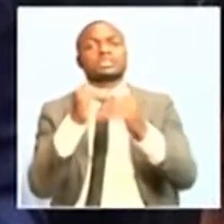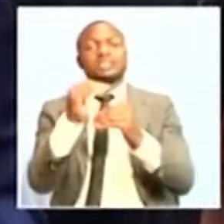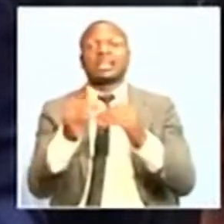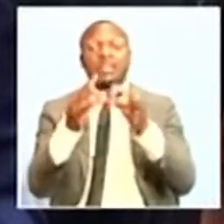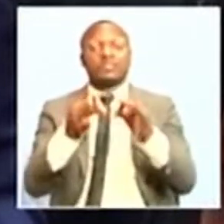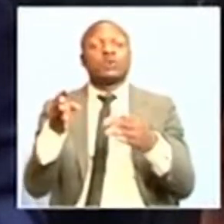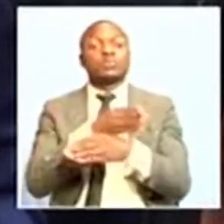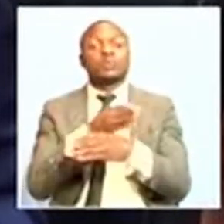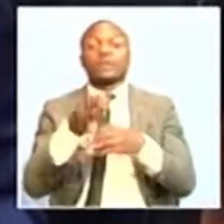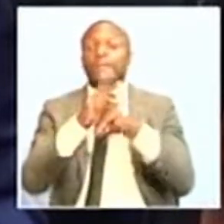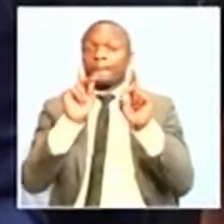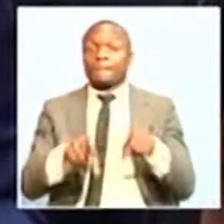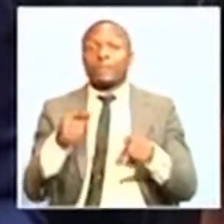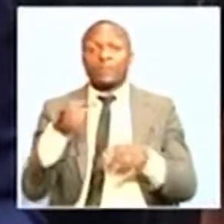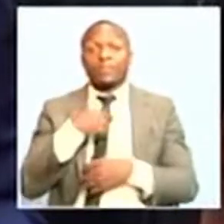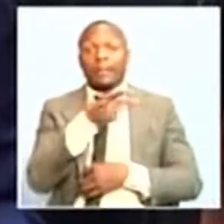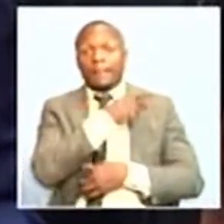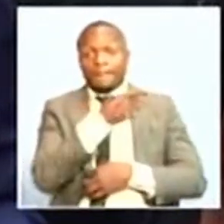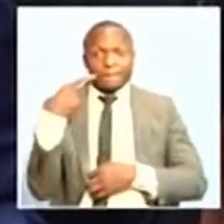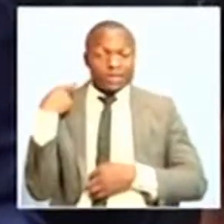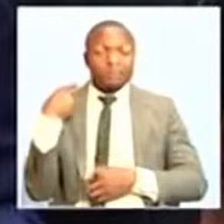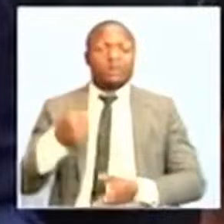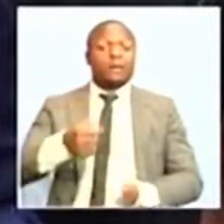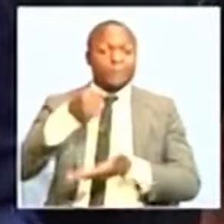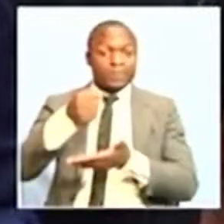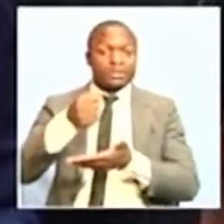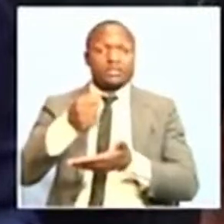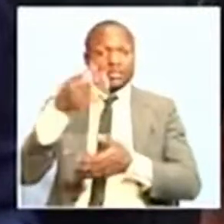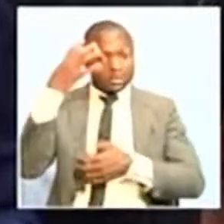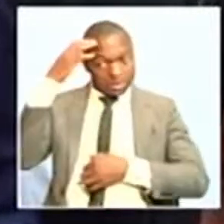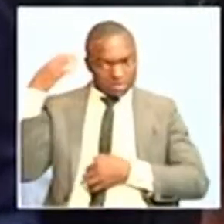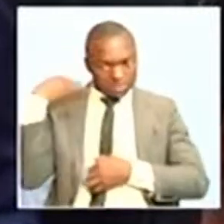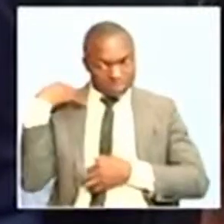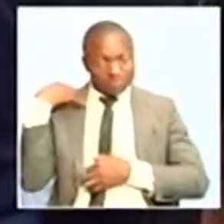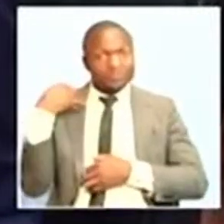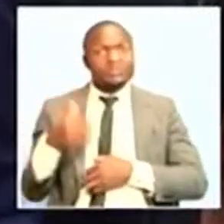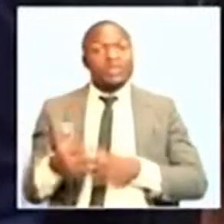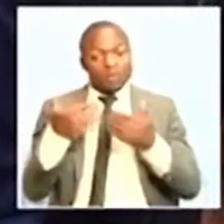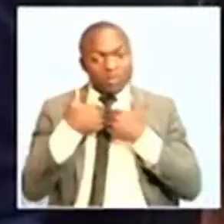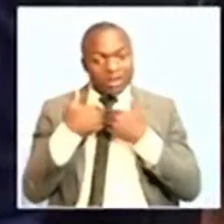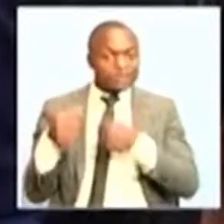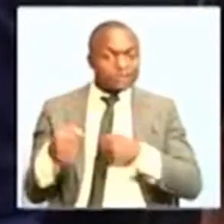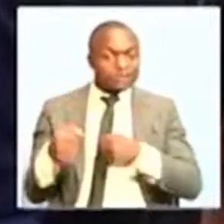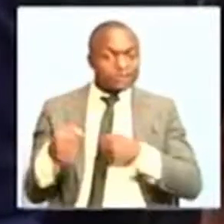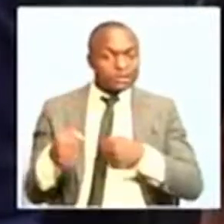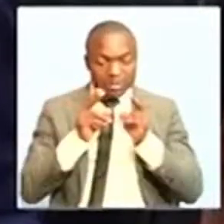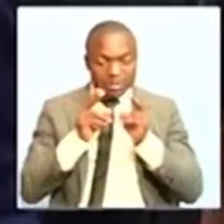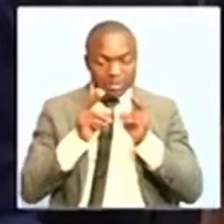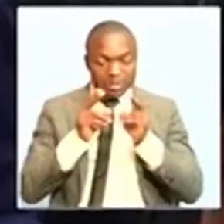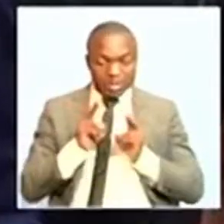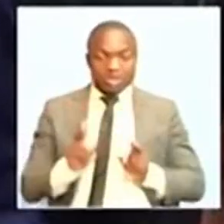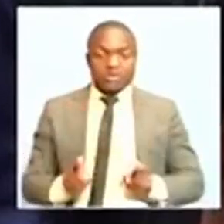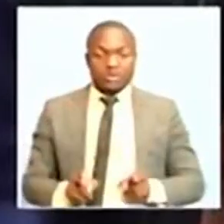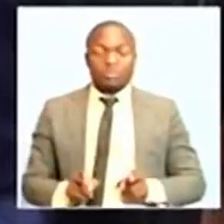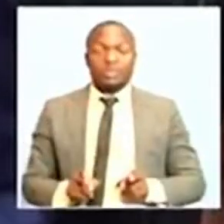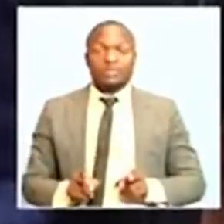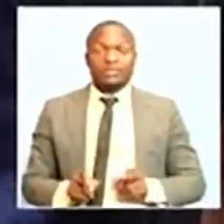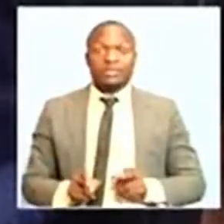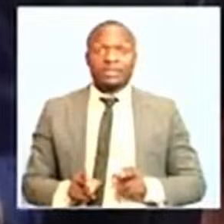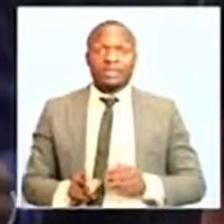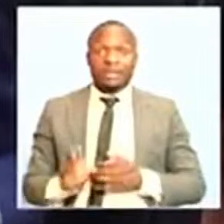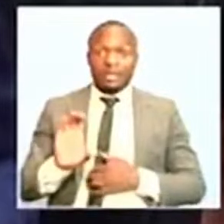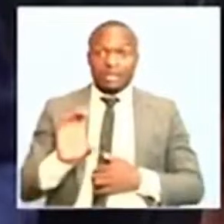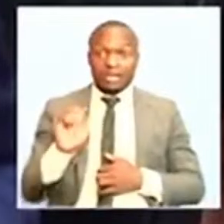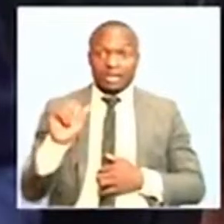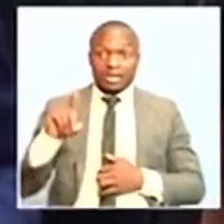a parliamentary budget office, have we inquired on this? Do we have systems and human capital? Because if, for example, I go